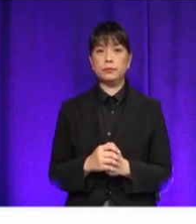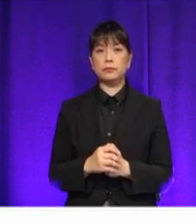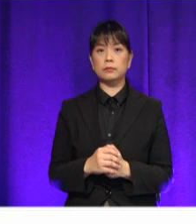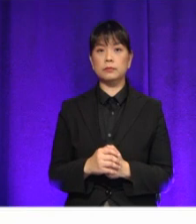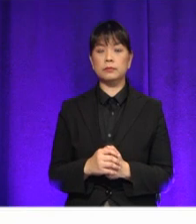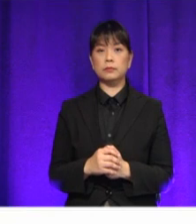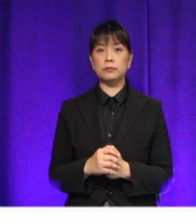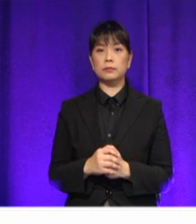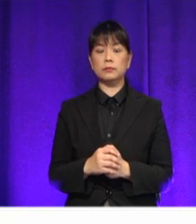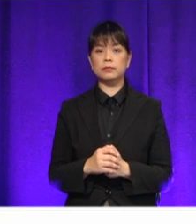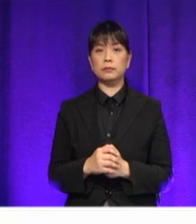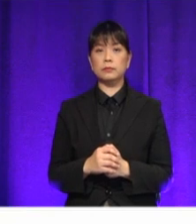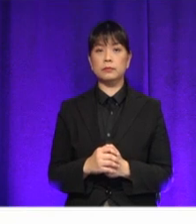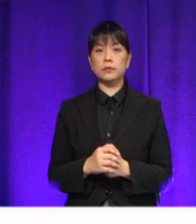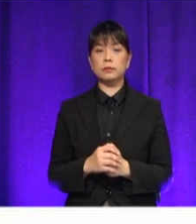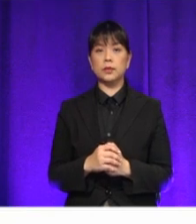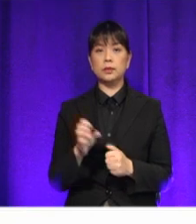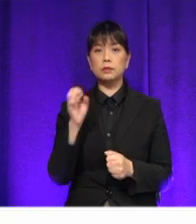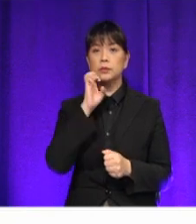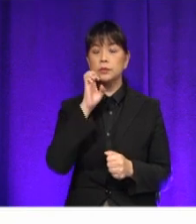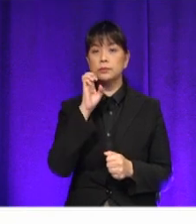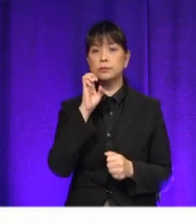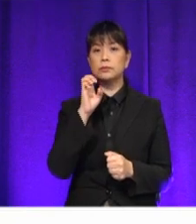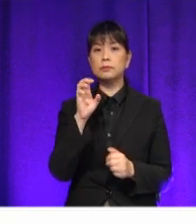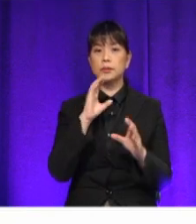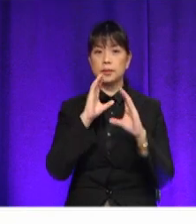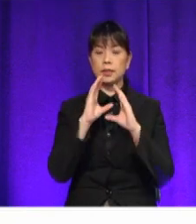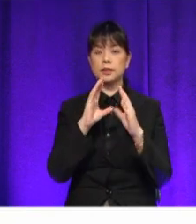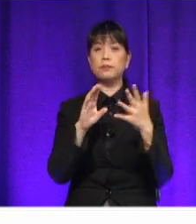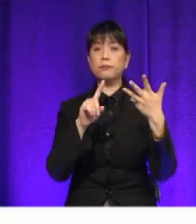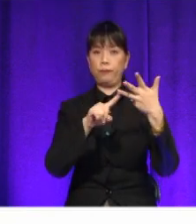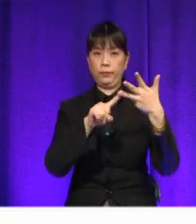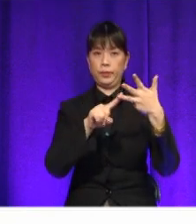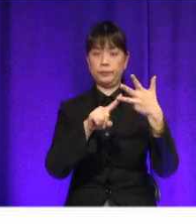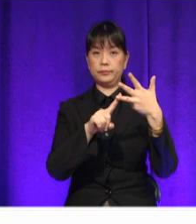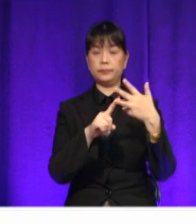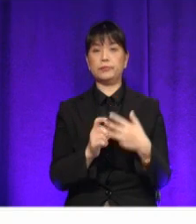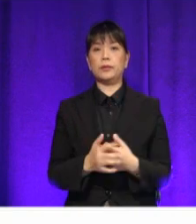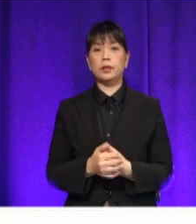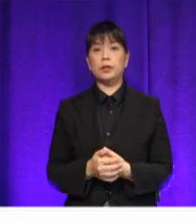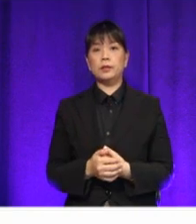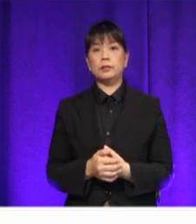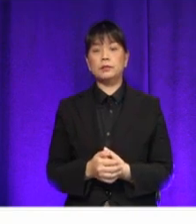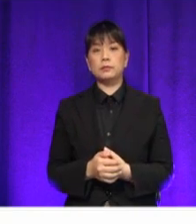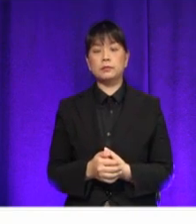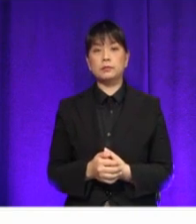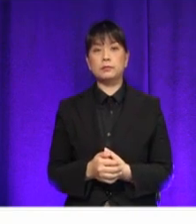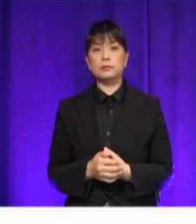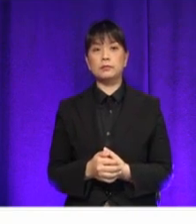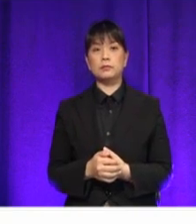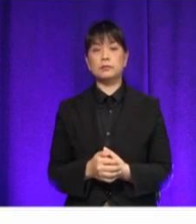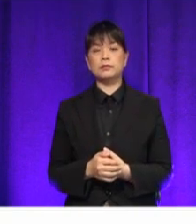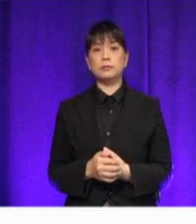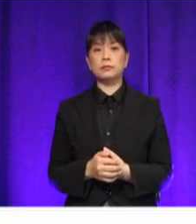I'm not really sure, but I think it's the fourth one. The fourth one? Okay, let me try and do it again because, like I said, I'm